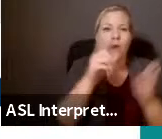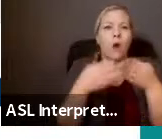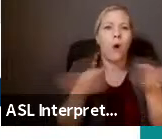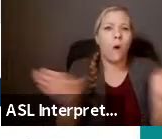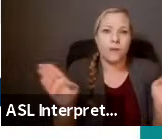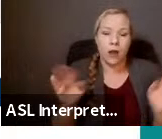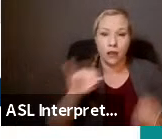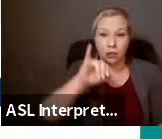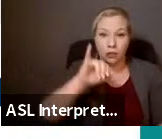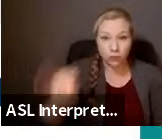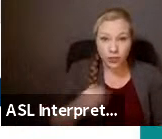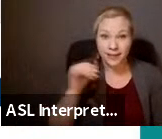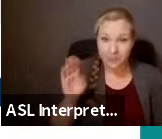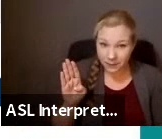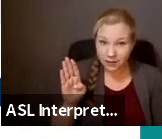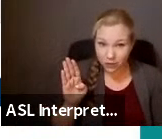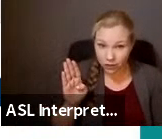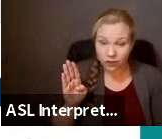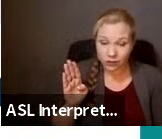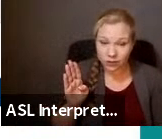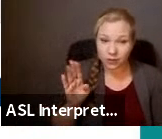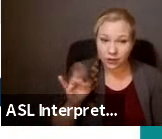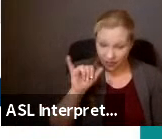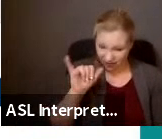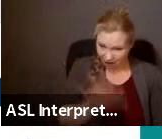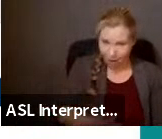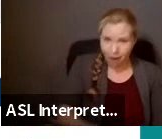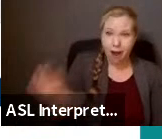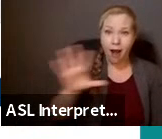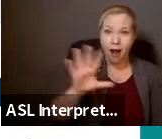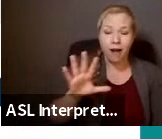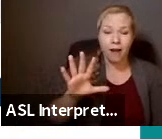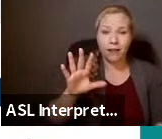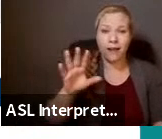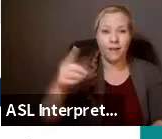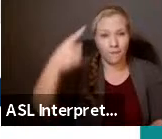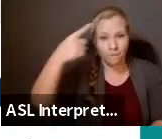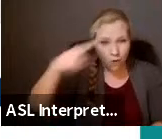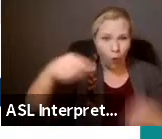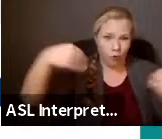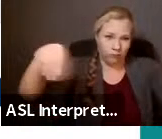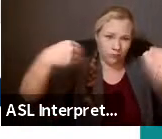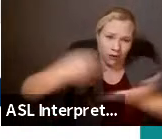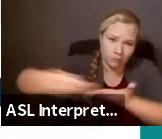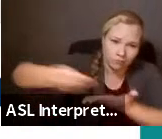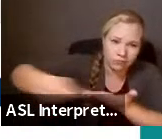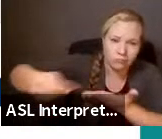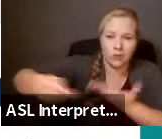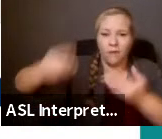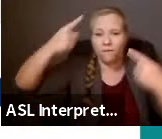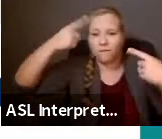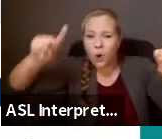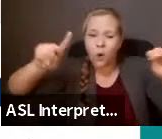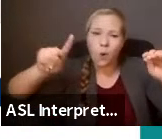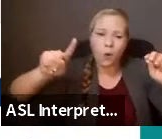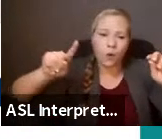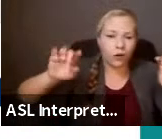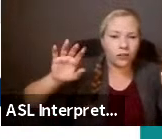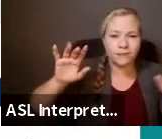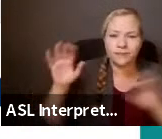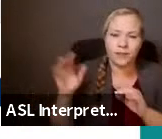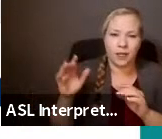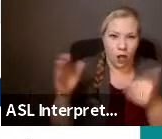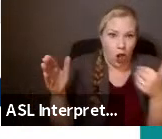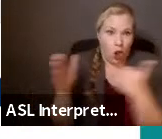Jansen Beach is the entire commercial development there was based on it's really close to Washington